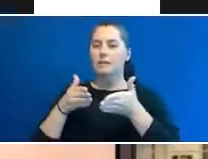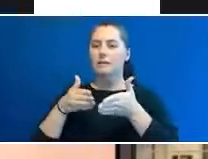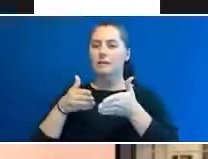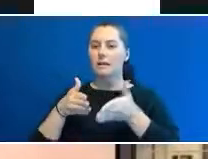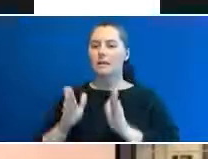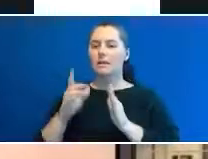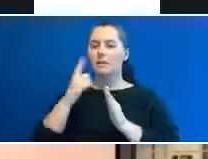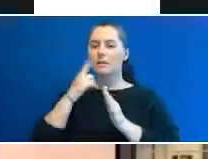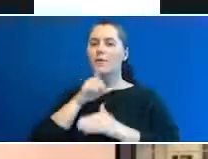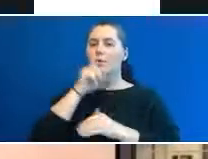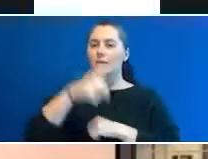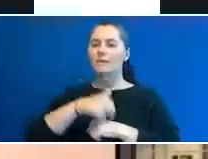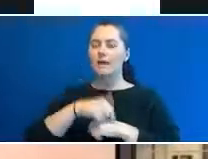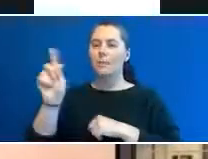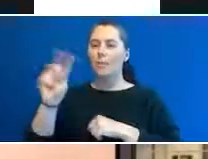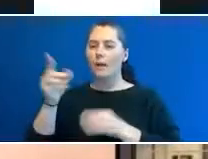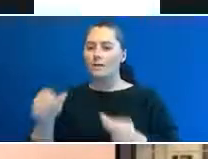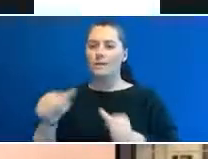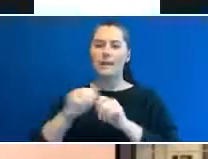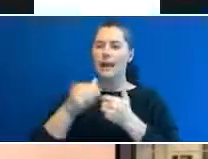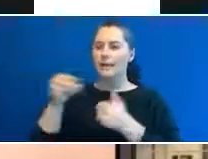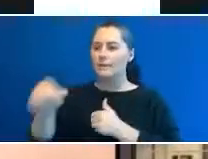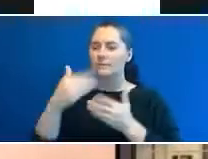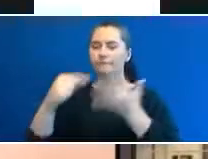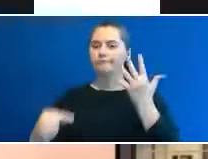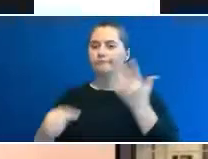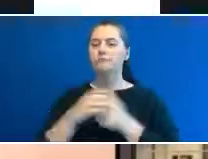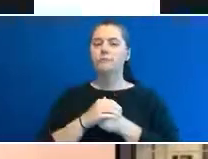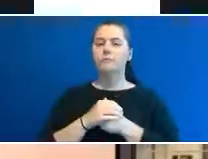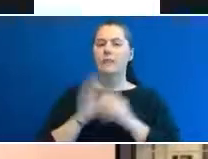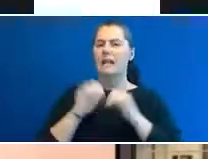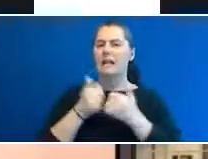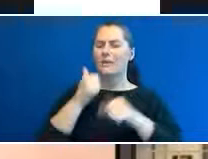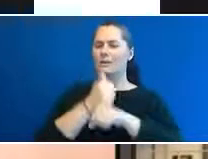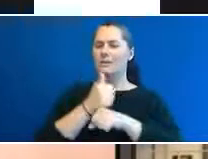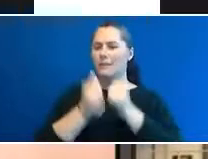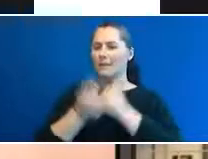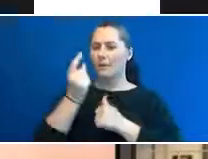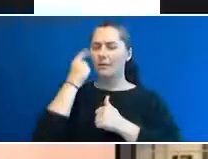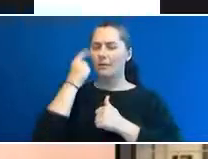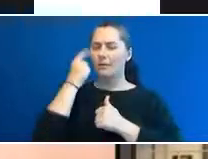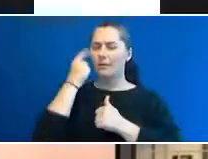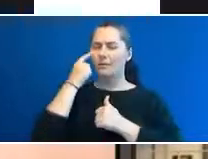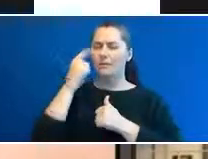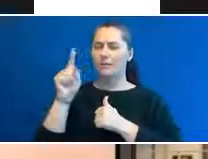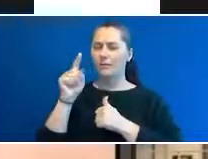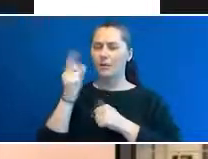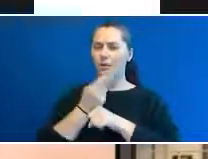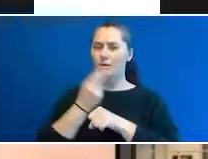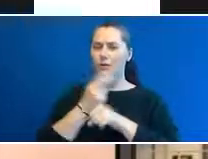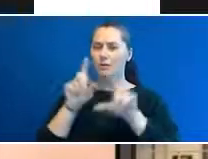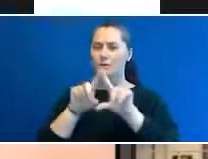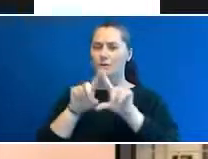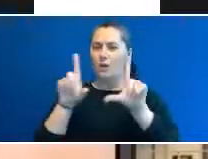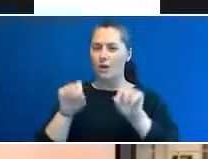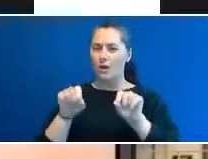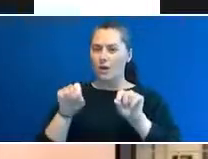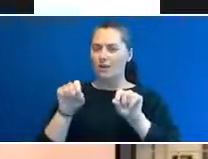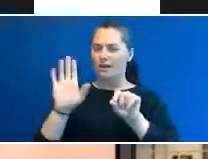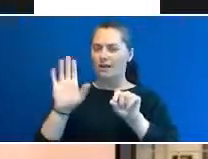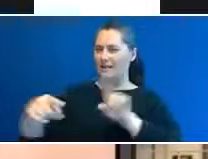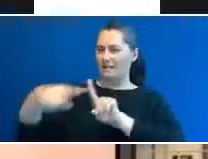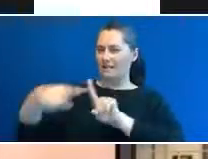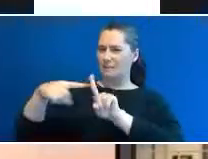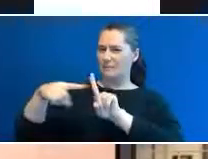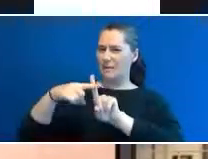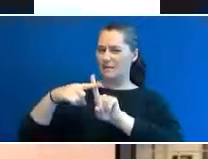spending, and how much they're spending. Now we're going to talk about how do you enable everyone to use a card and have that be a positive experience